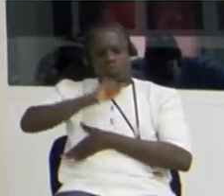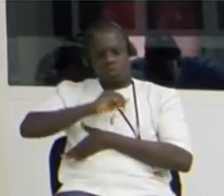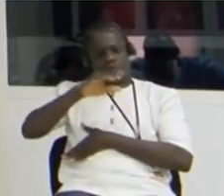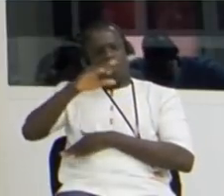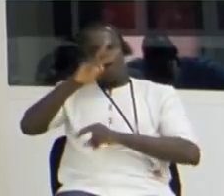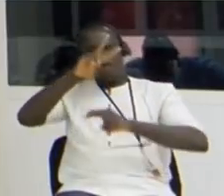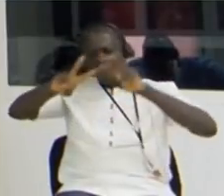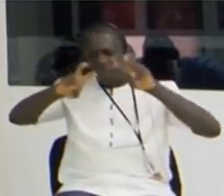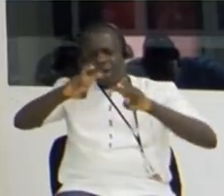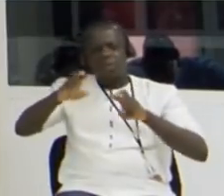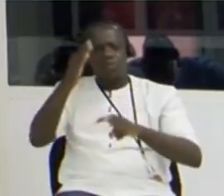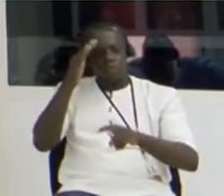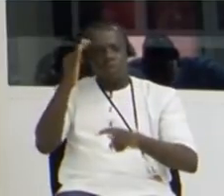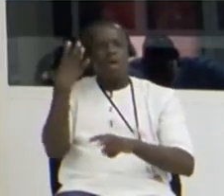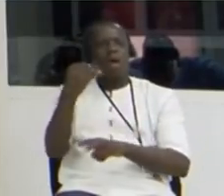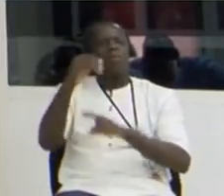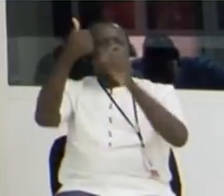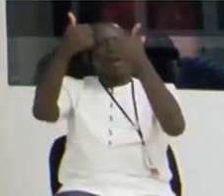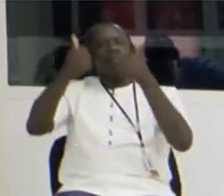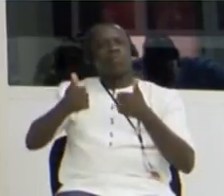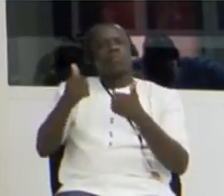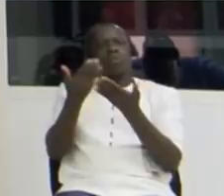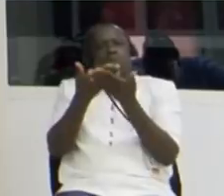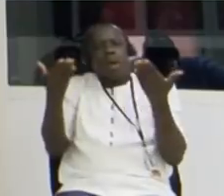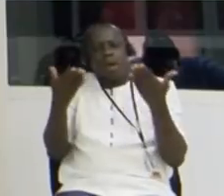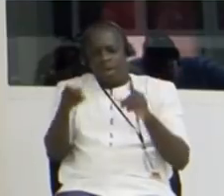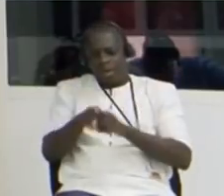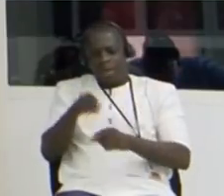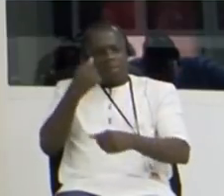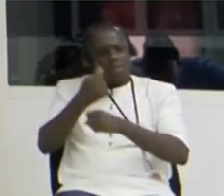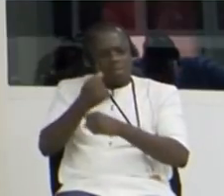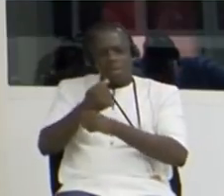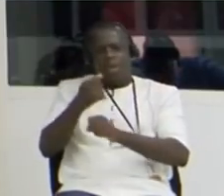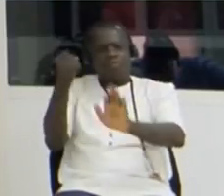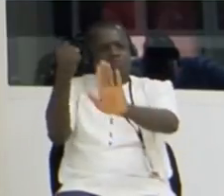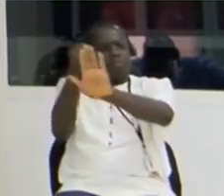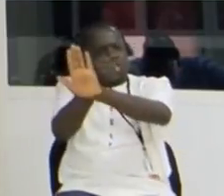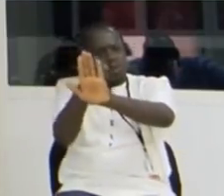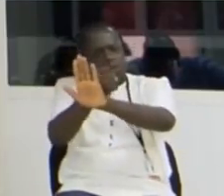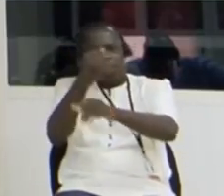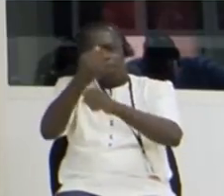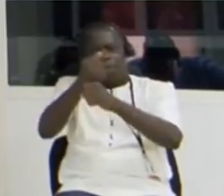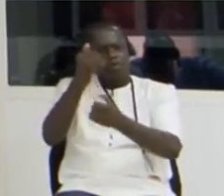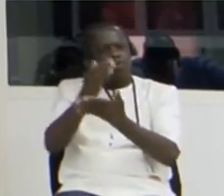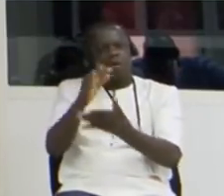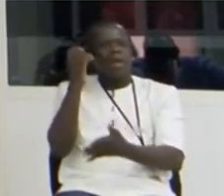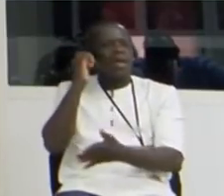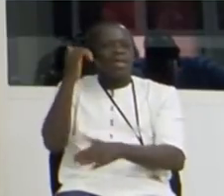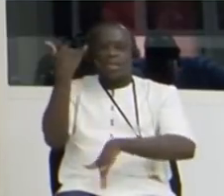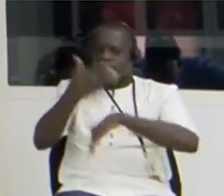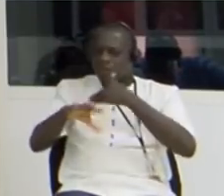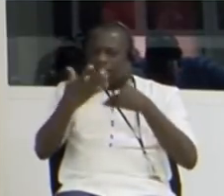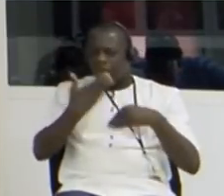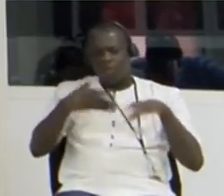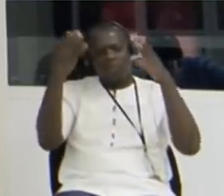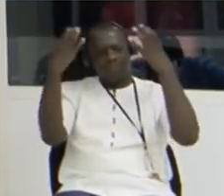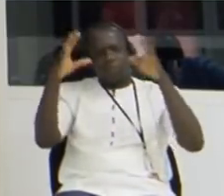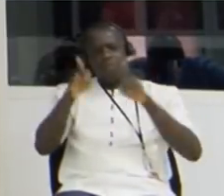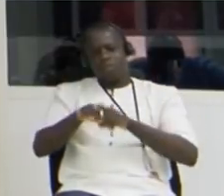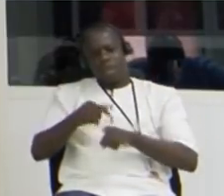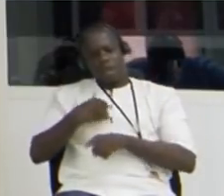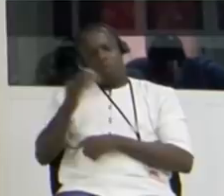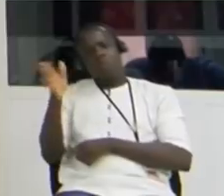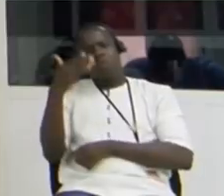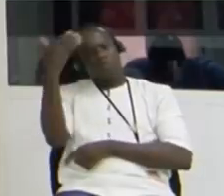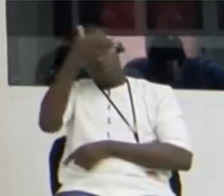happened, because we were able to, make a lot of precautions to make sure that these girls are protected. So I went to the mom,